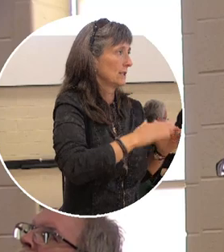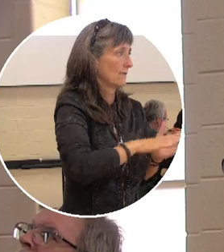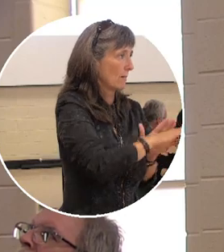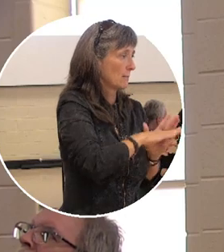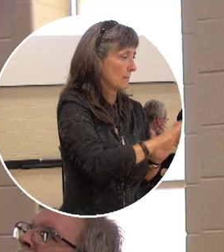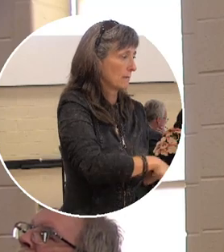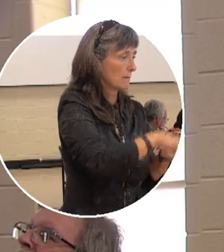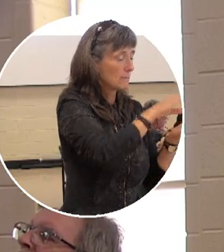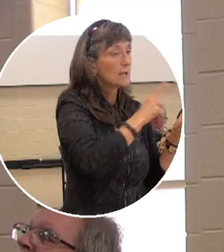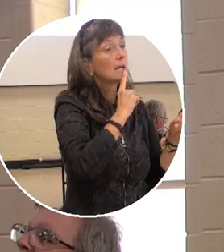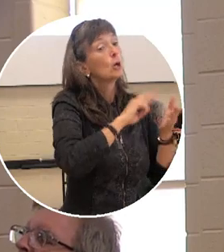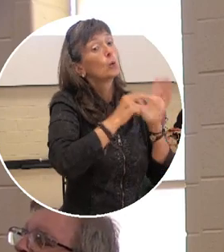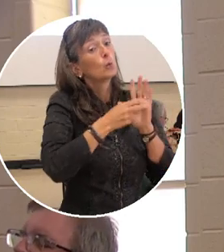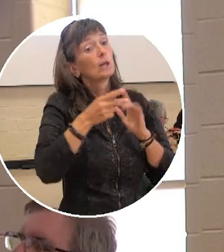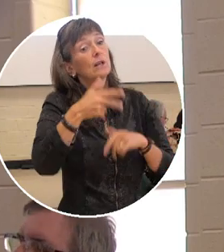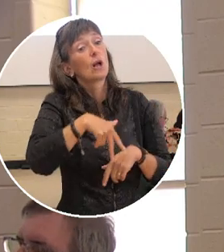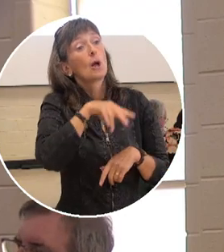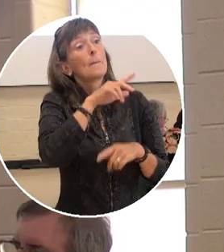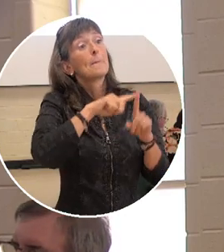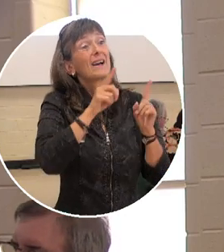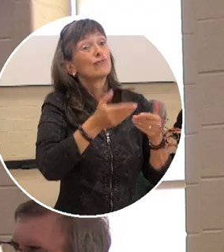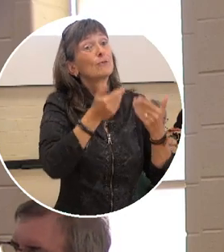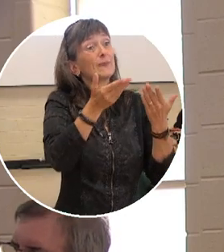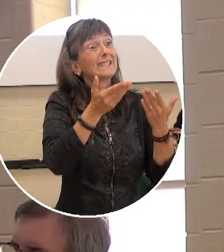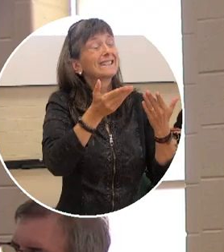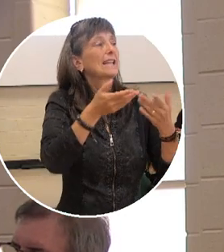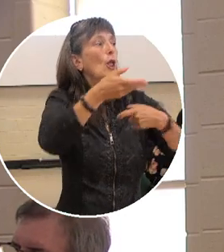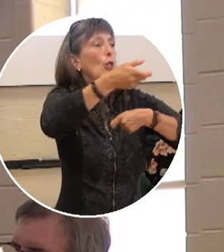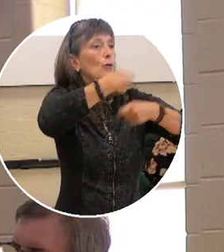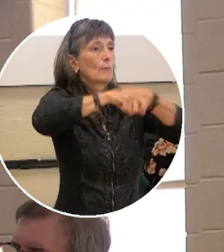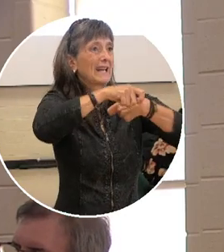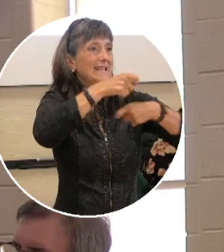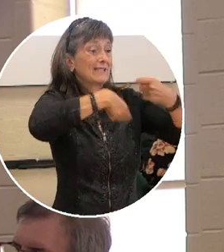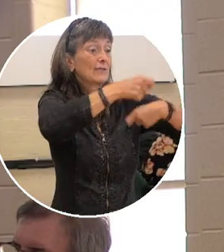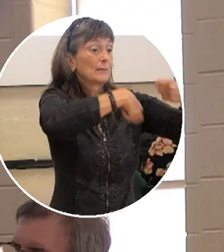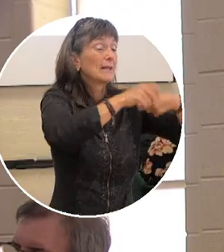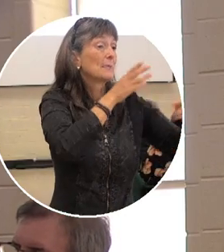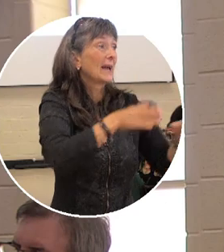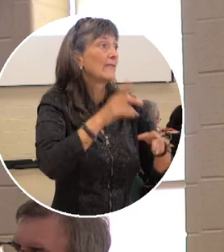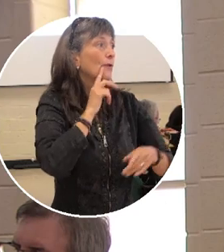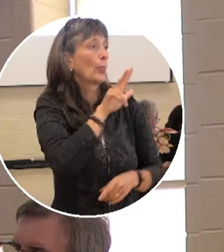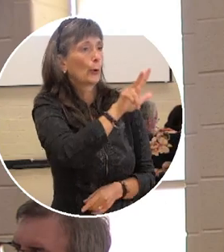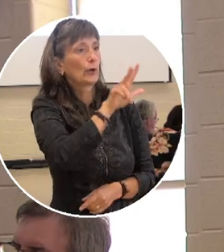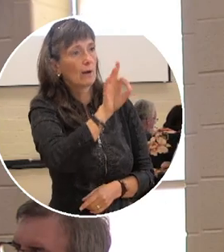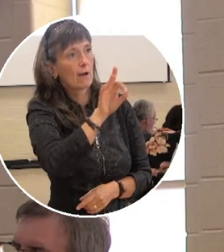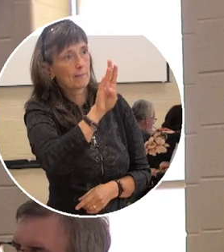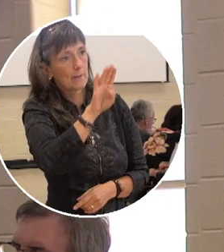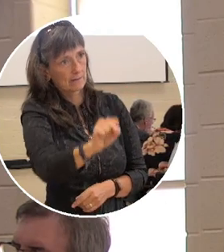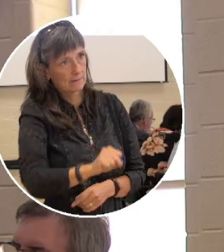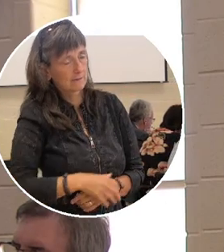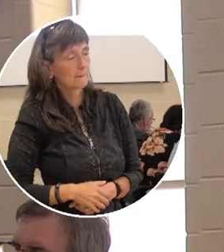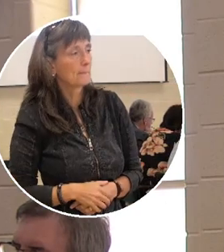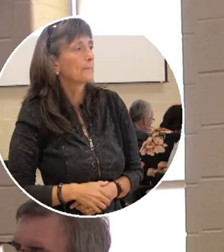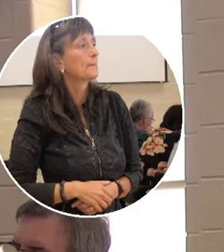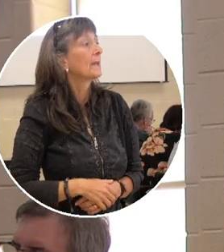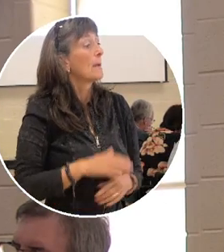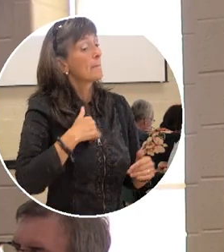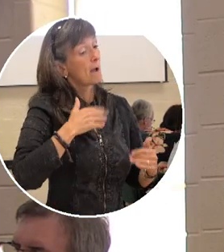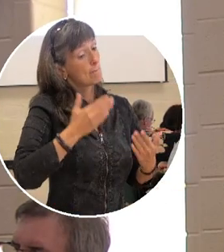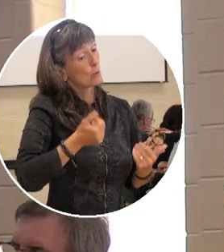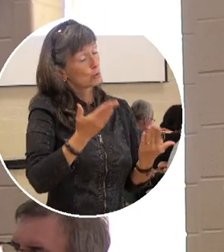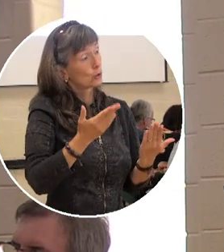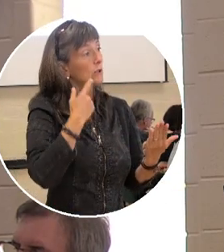recommending replacing 39 of them. The motion that I'd like to move is the following, that the board approve